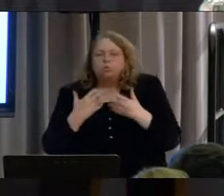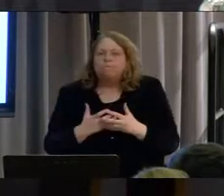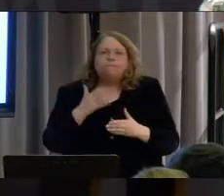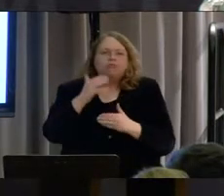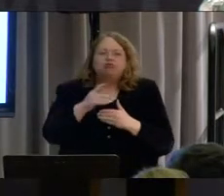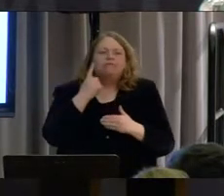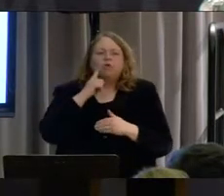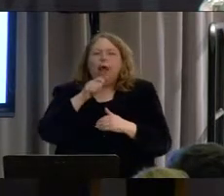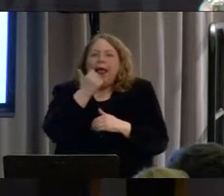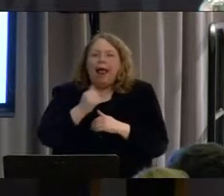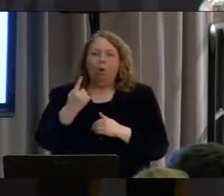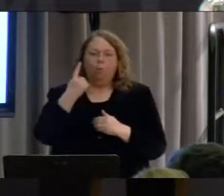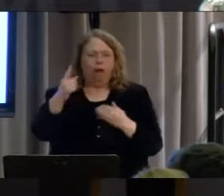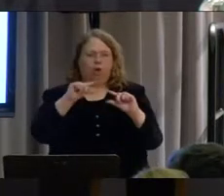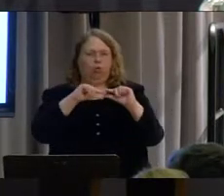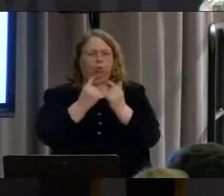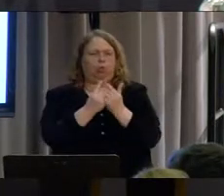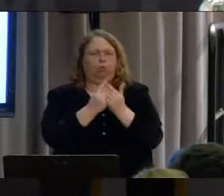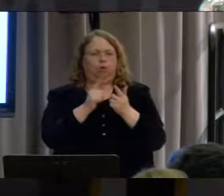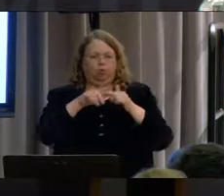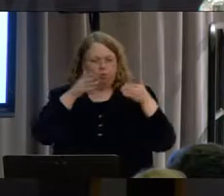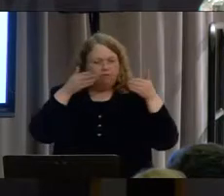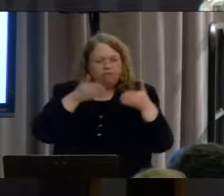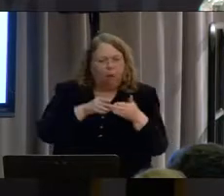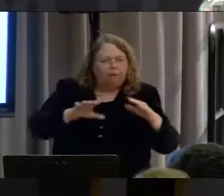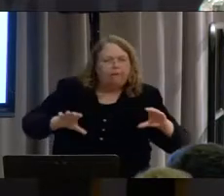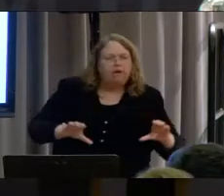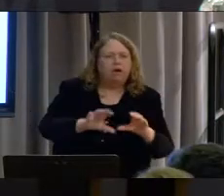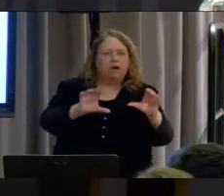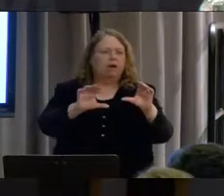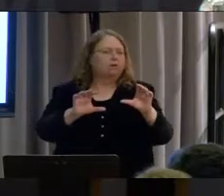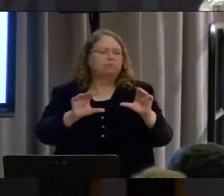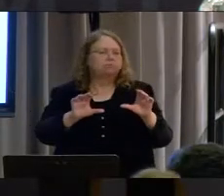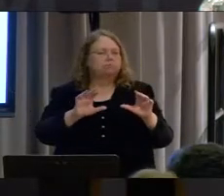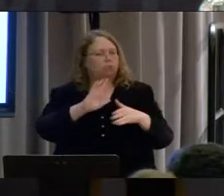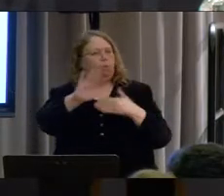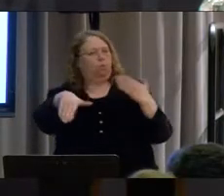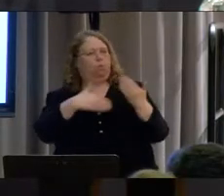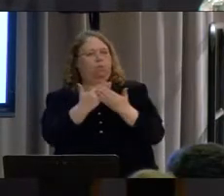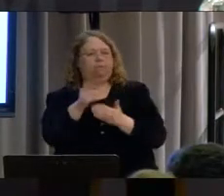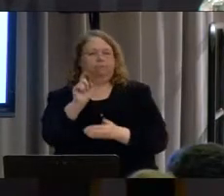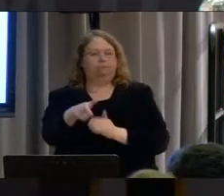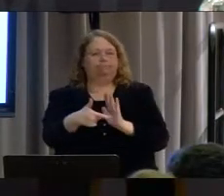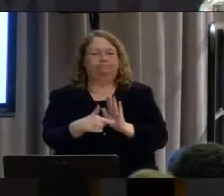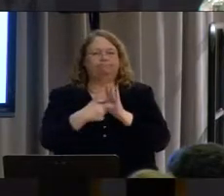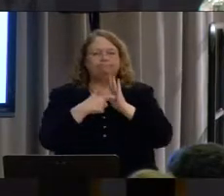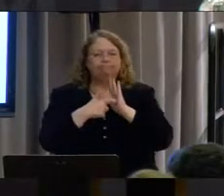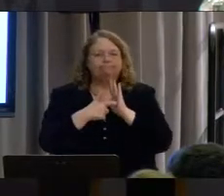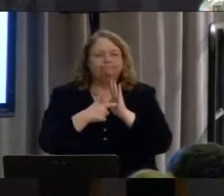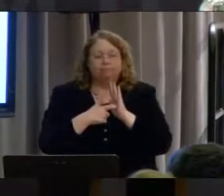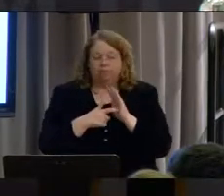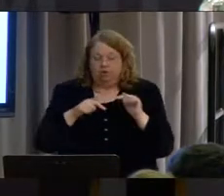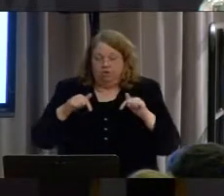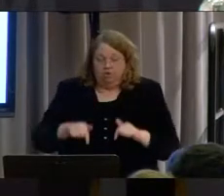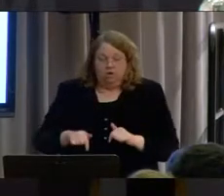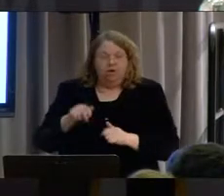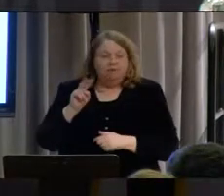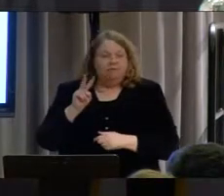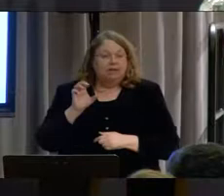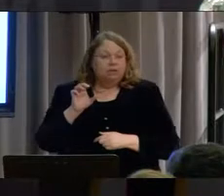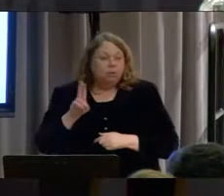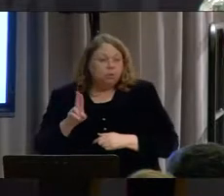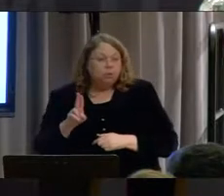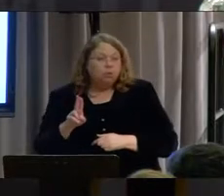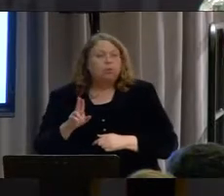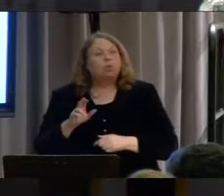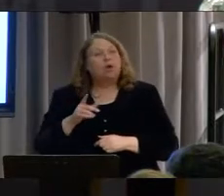one group to carry by themselves. And so I think that for this institution that is in many ways